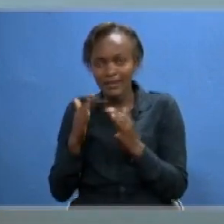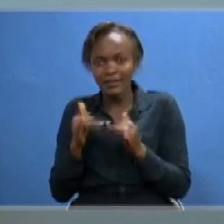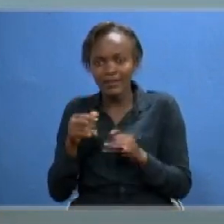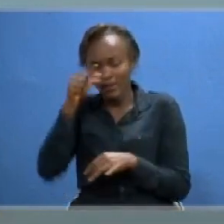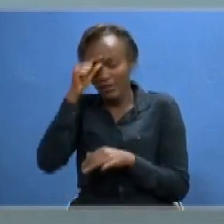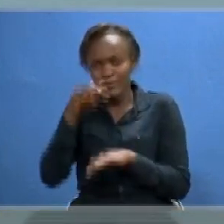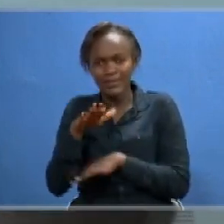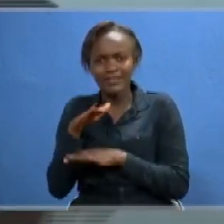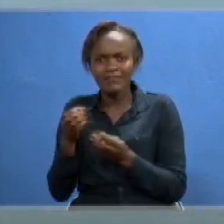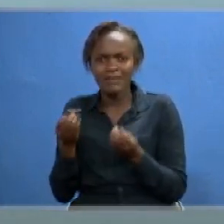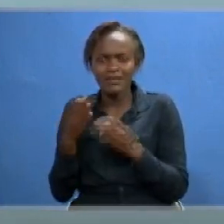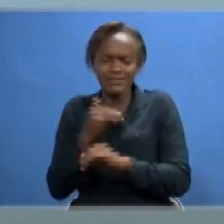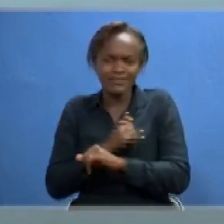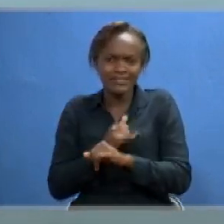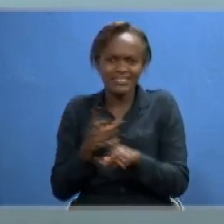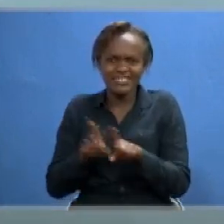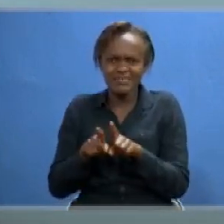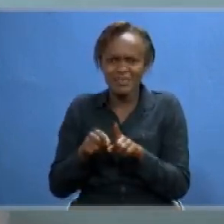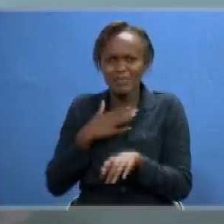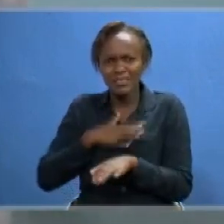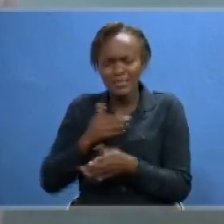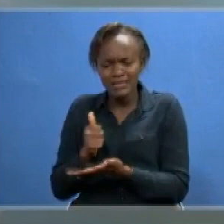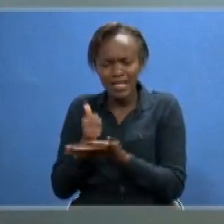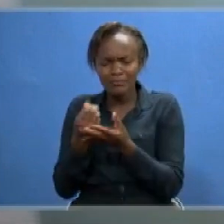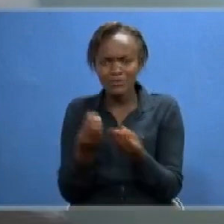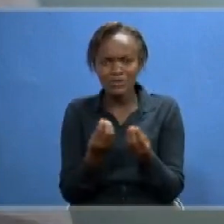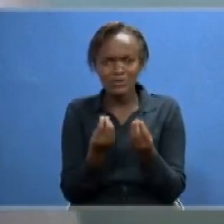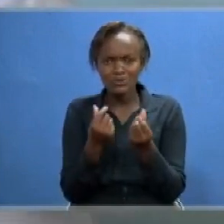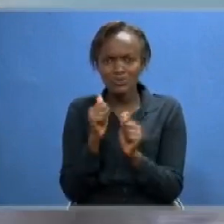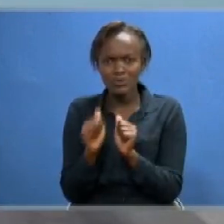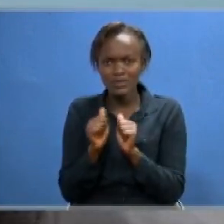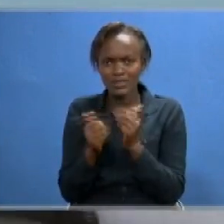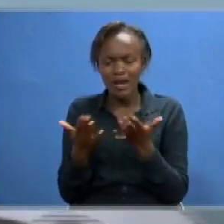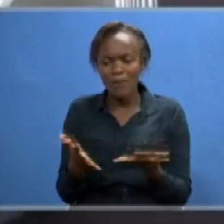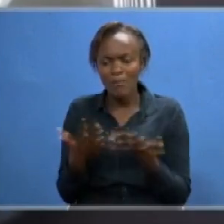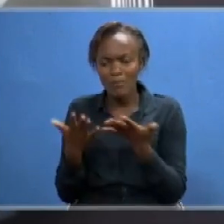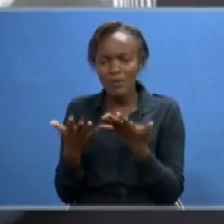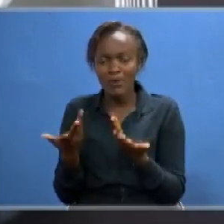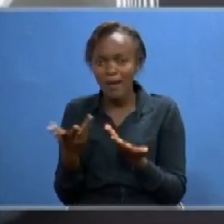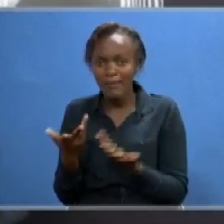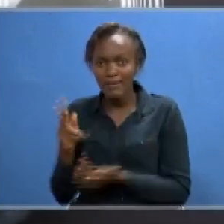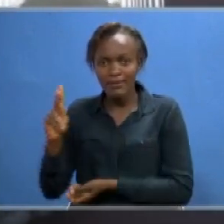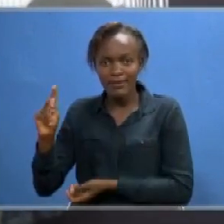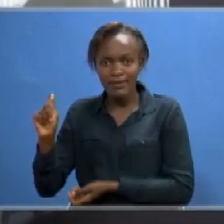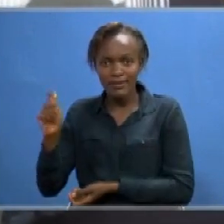learning institutions and research centers to come up with ways some of these essentials can be produced locally.